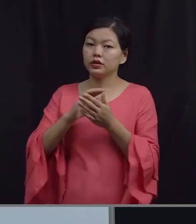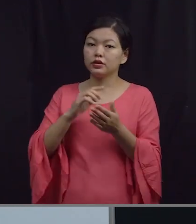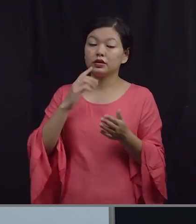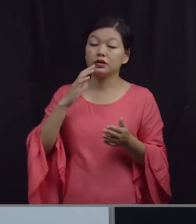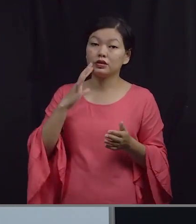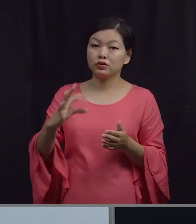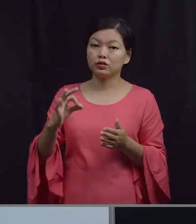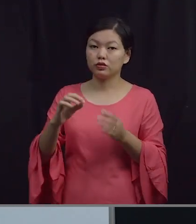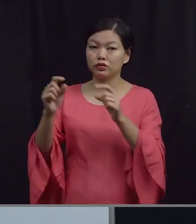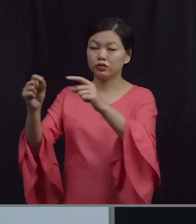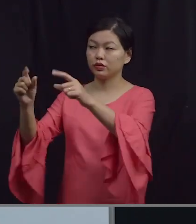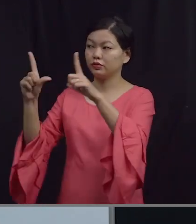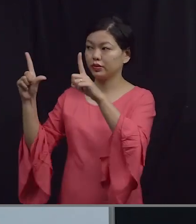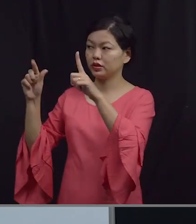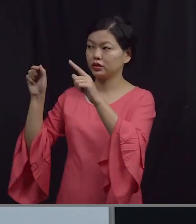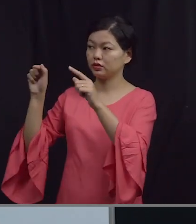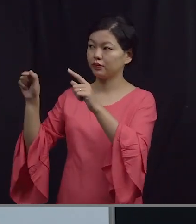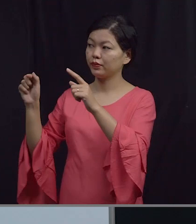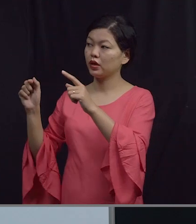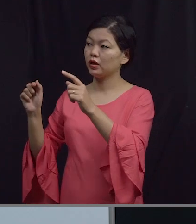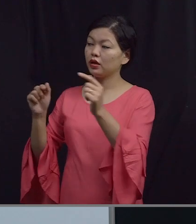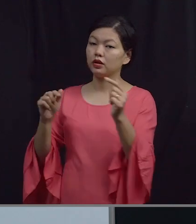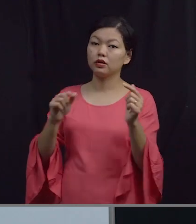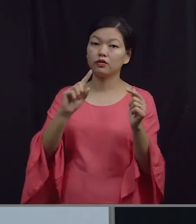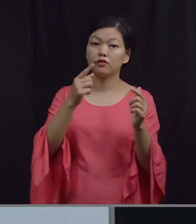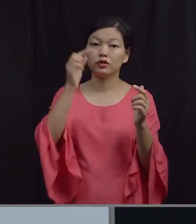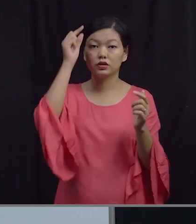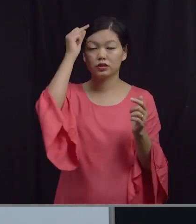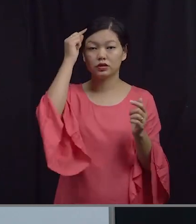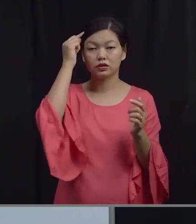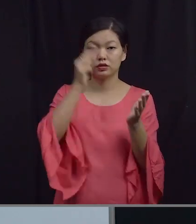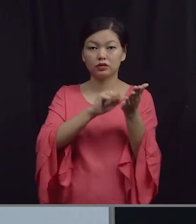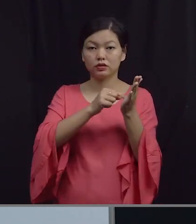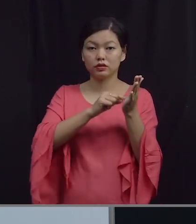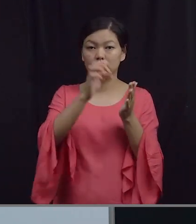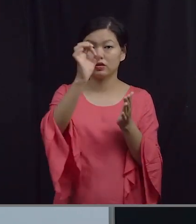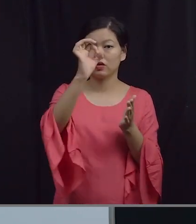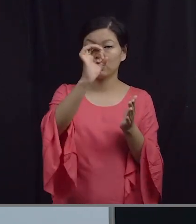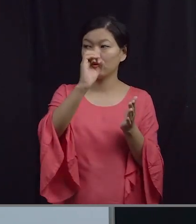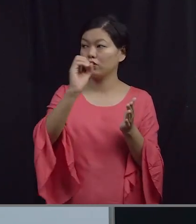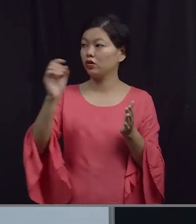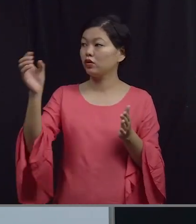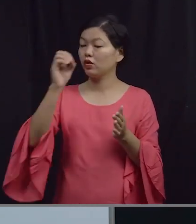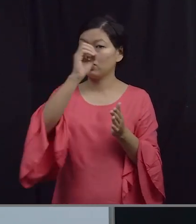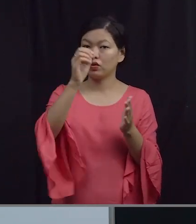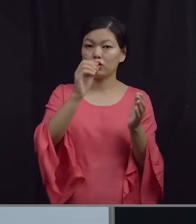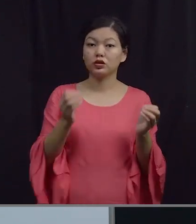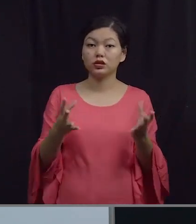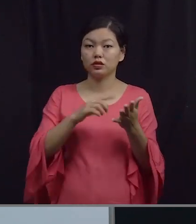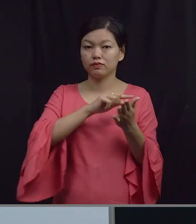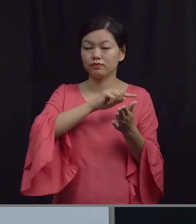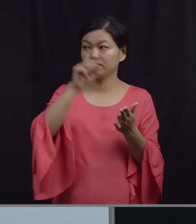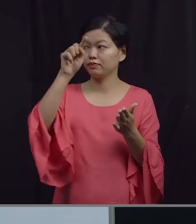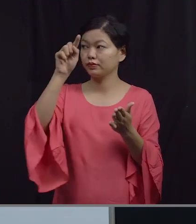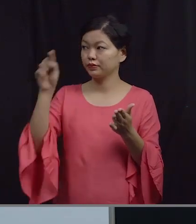the final image will form at point I. Okay, I hope it's clear. This is the whole process. So you can